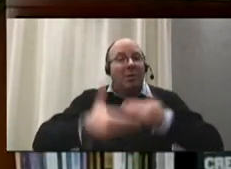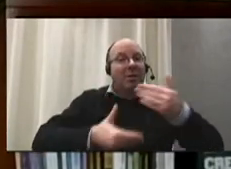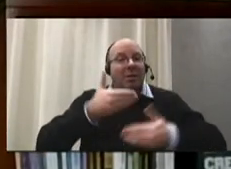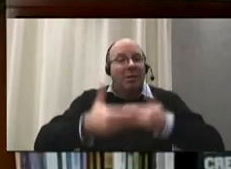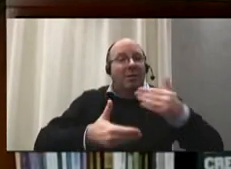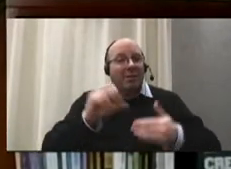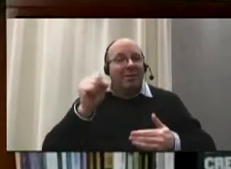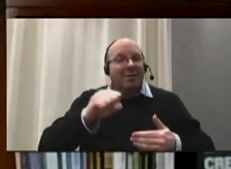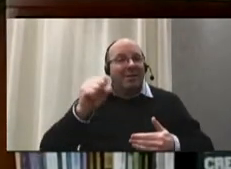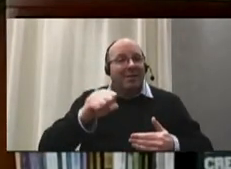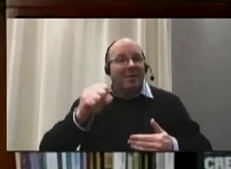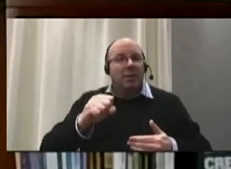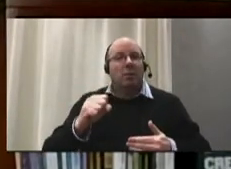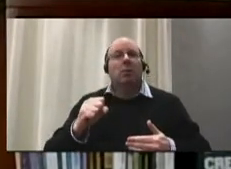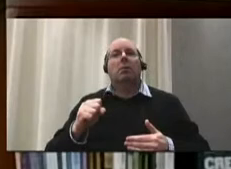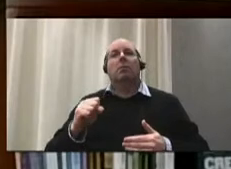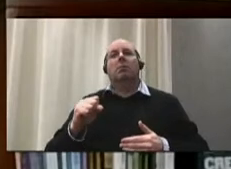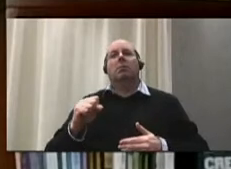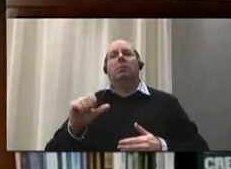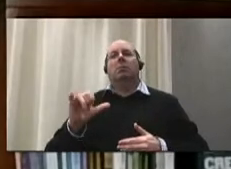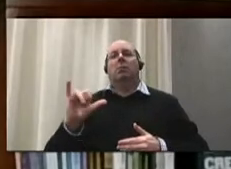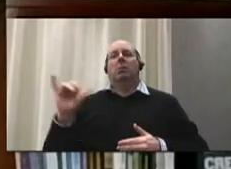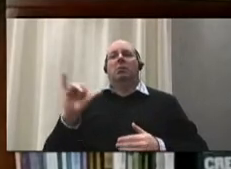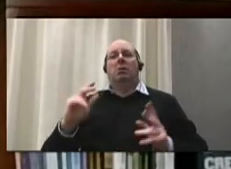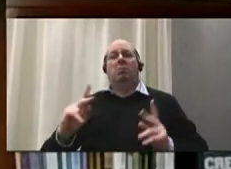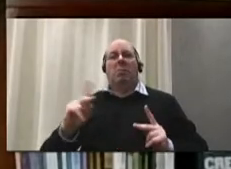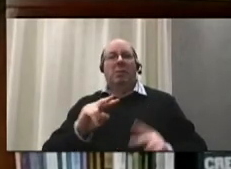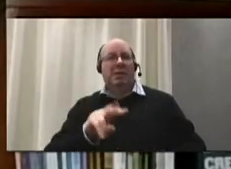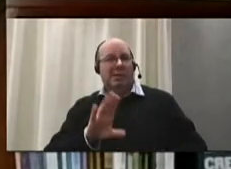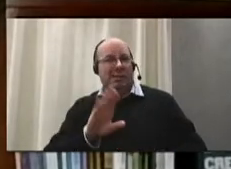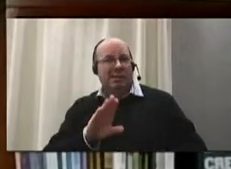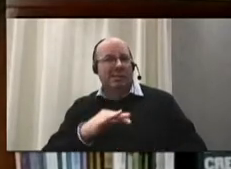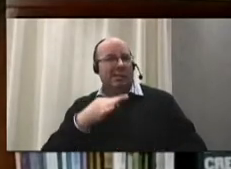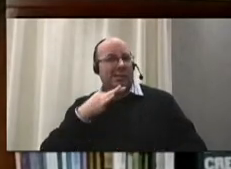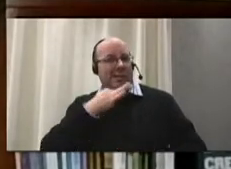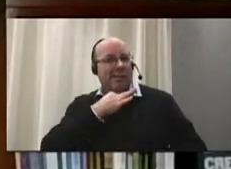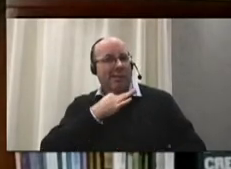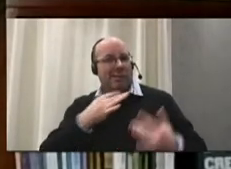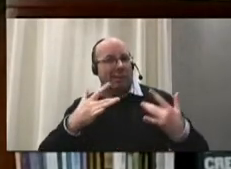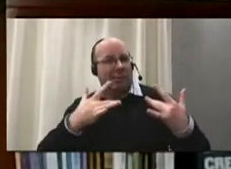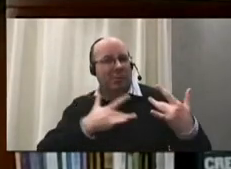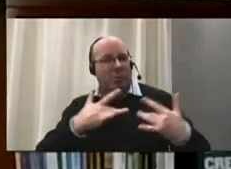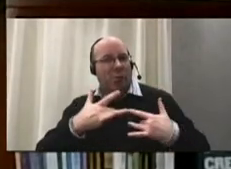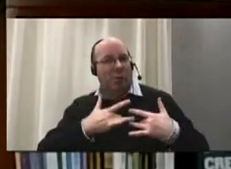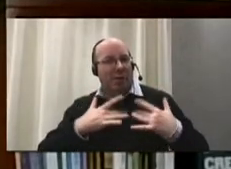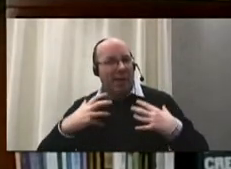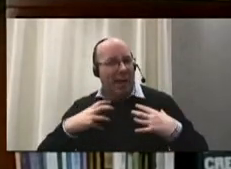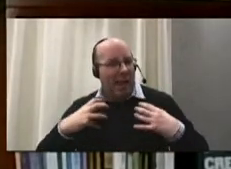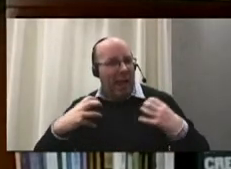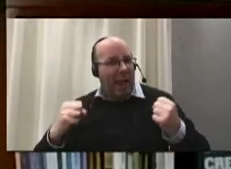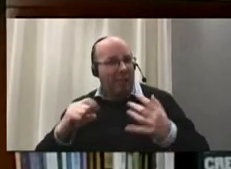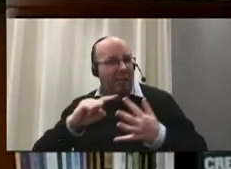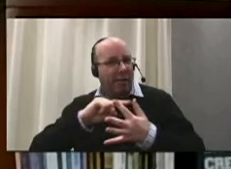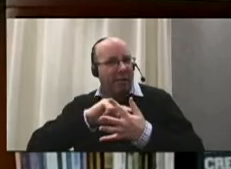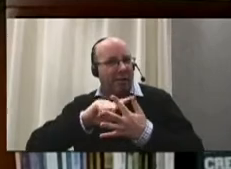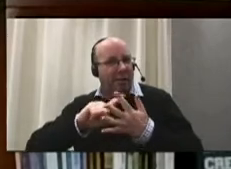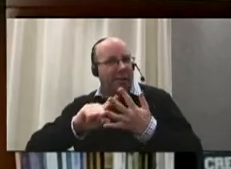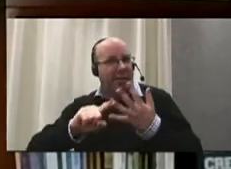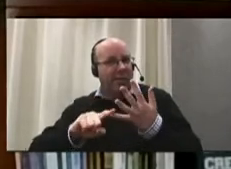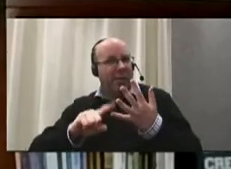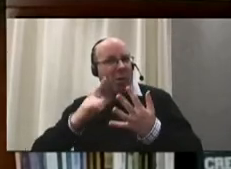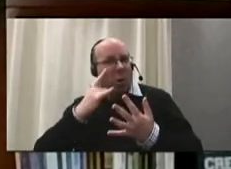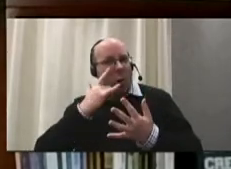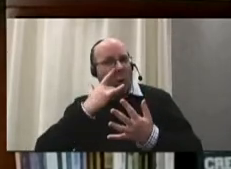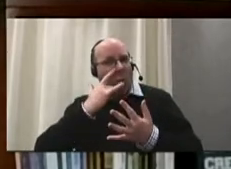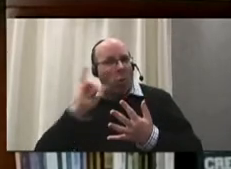lot of questions and people have concerns around health and other operational reasons that really do put a strain on our commitment to